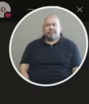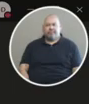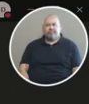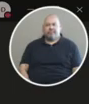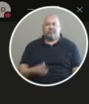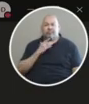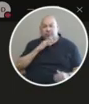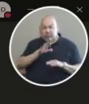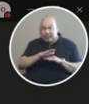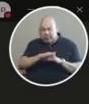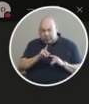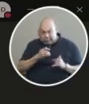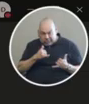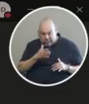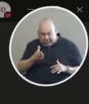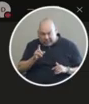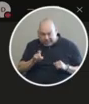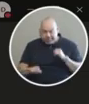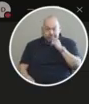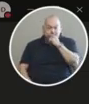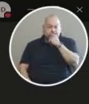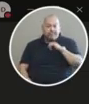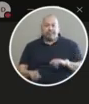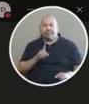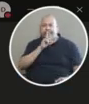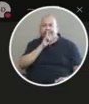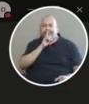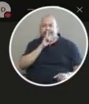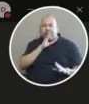Good afternoon, Ms. Caballero.